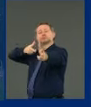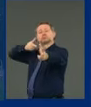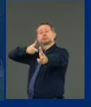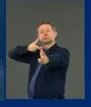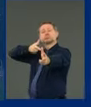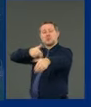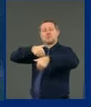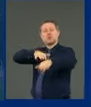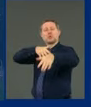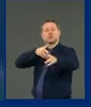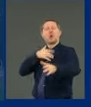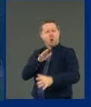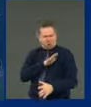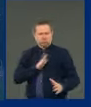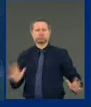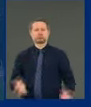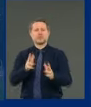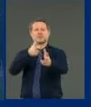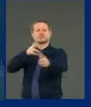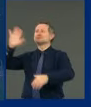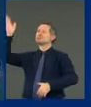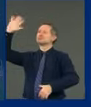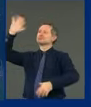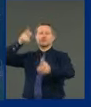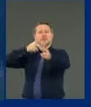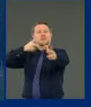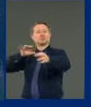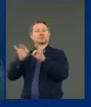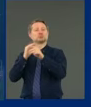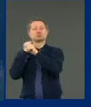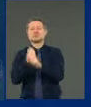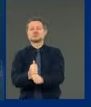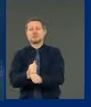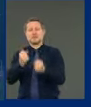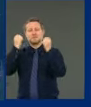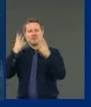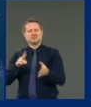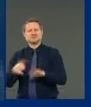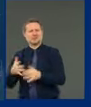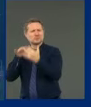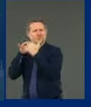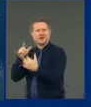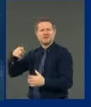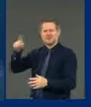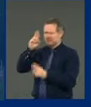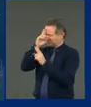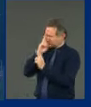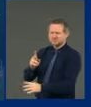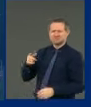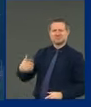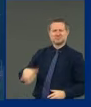And again, this is an important tradition. Many people lost their lives. This is important to many, many families all